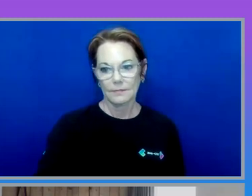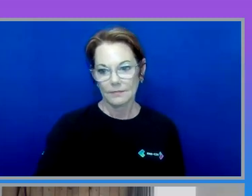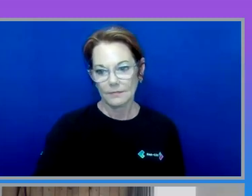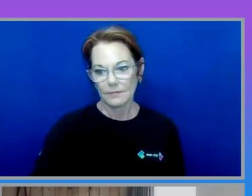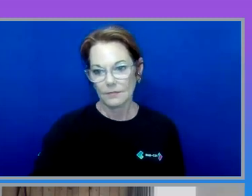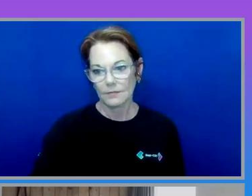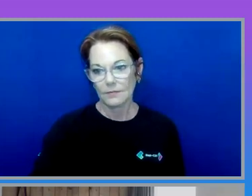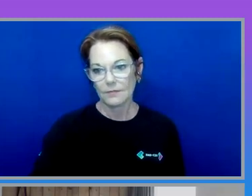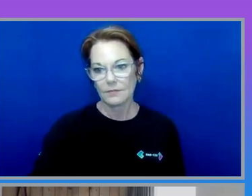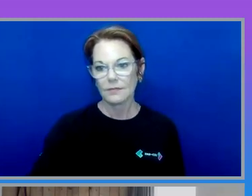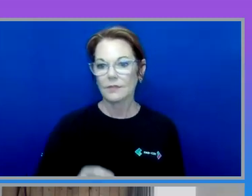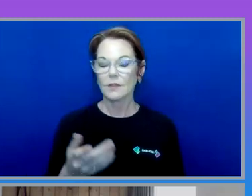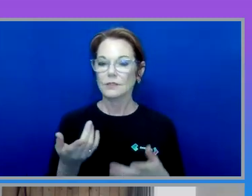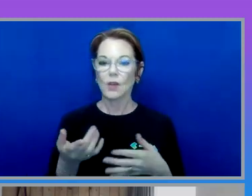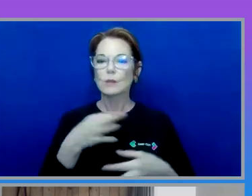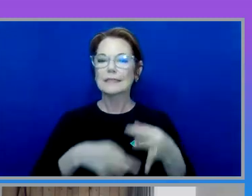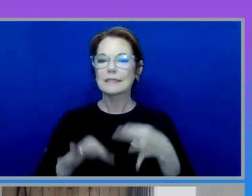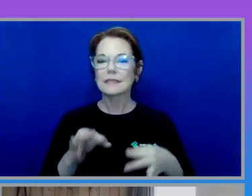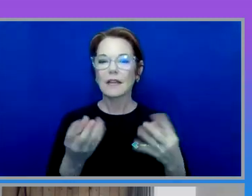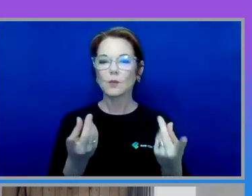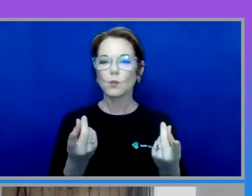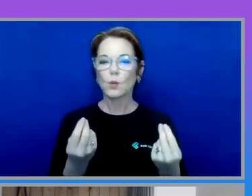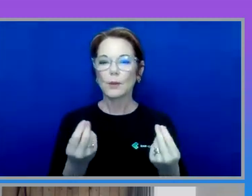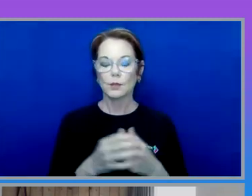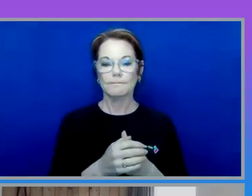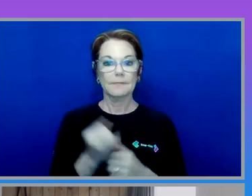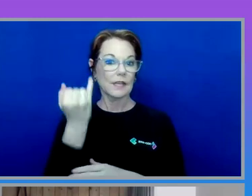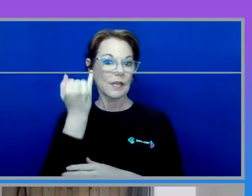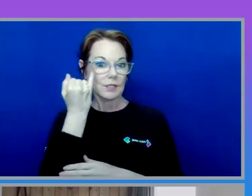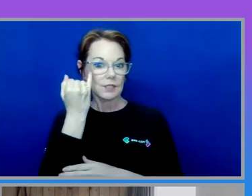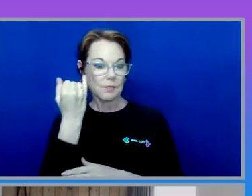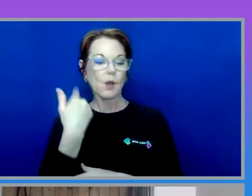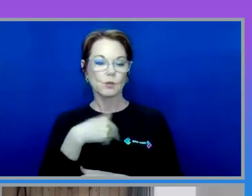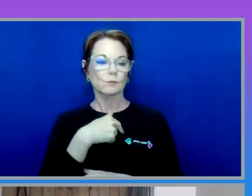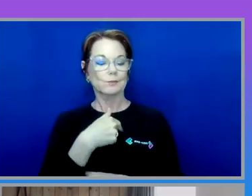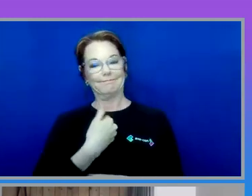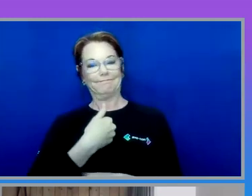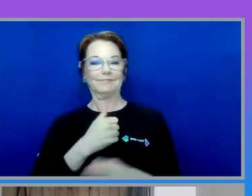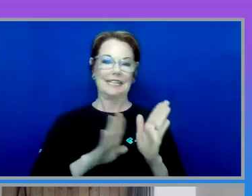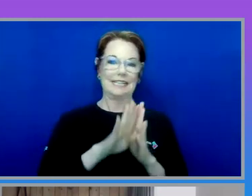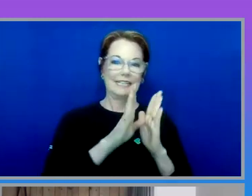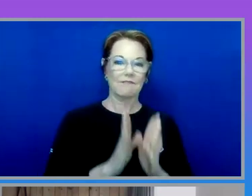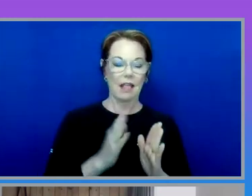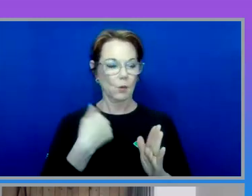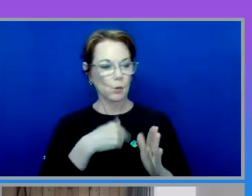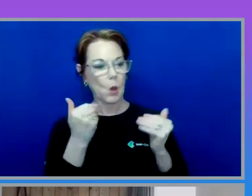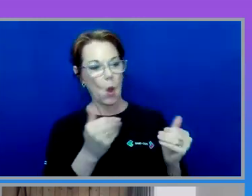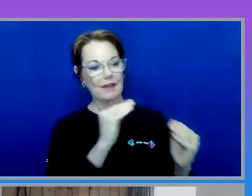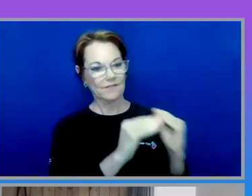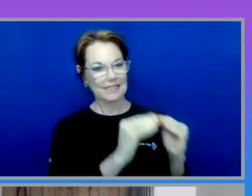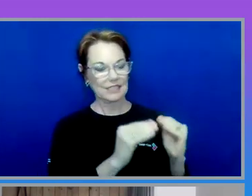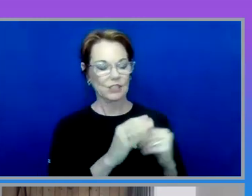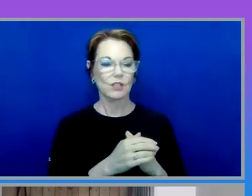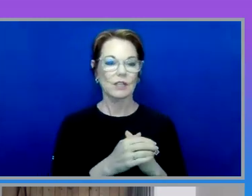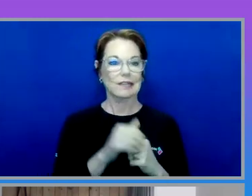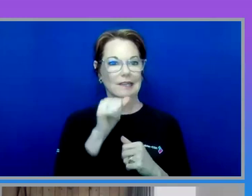So what do we want to do instead? Now let's pretend that we're just going to fix it as developers because our designer is super busy, or we had a fight